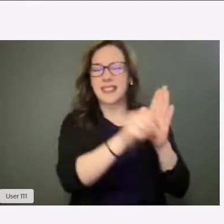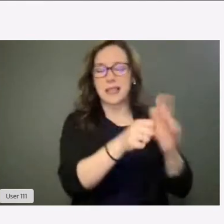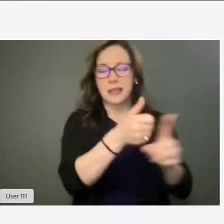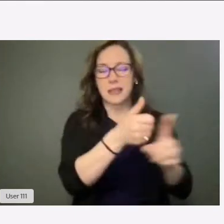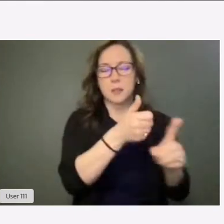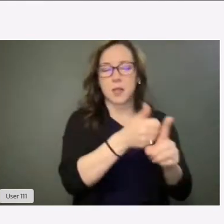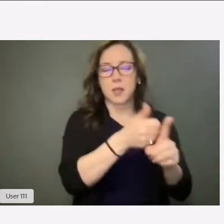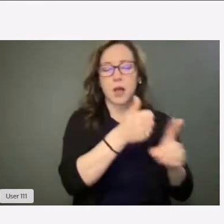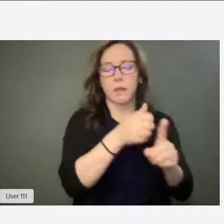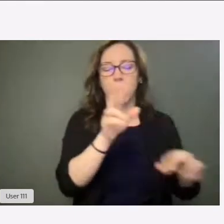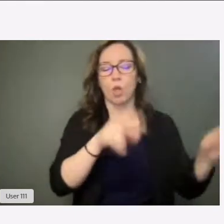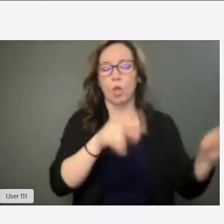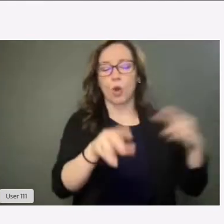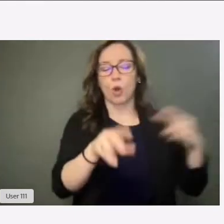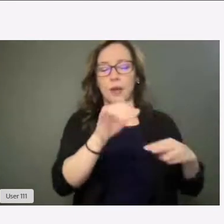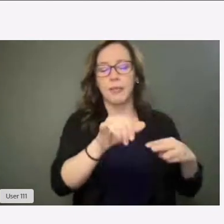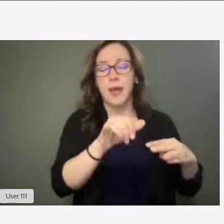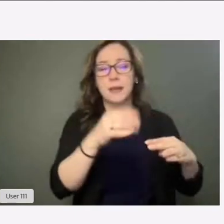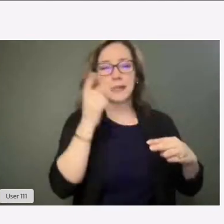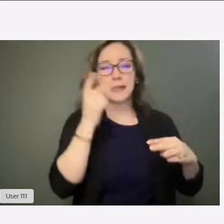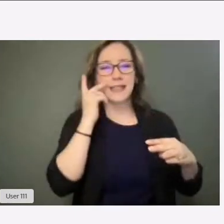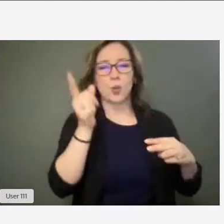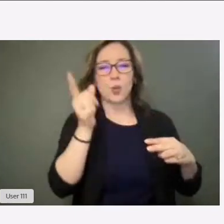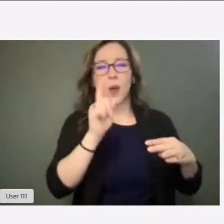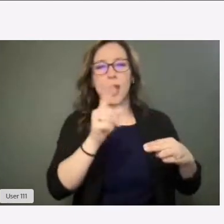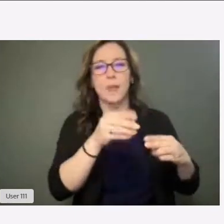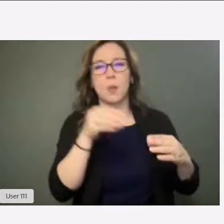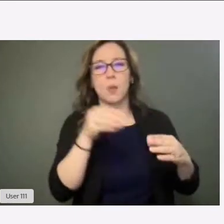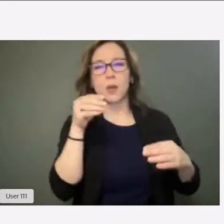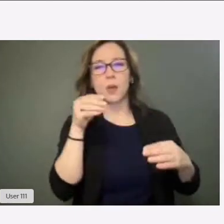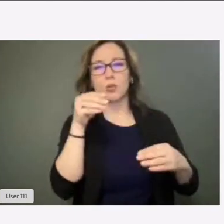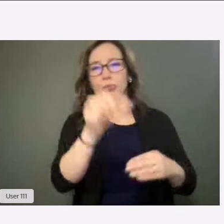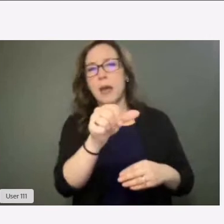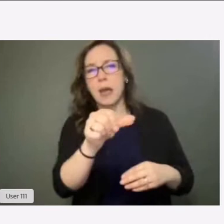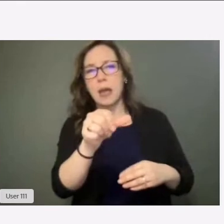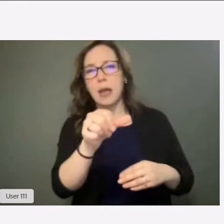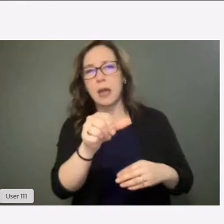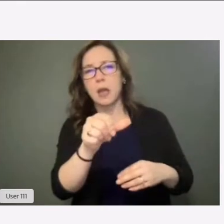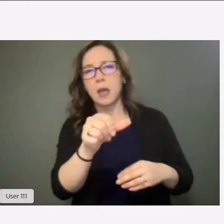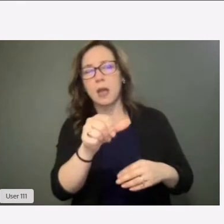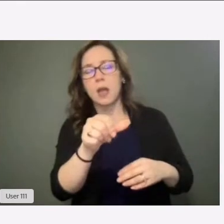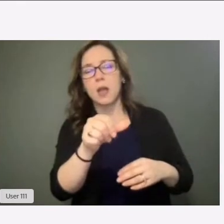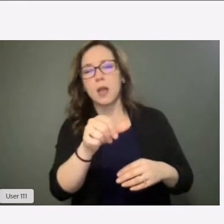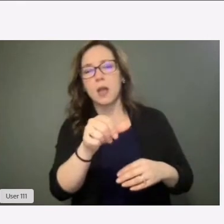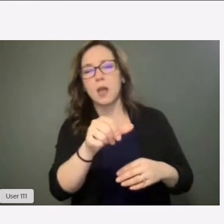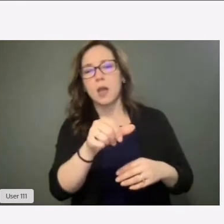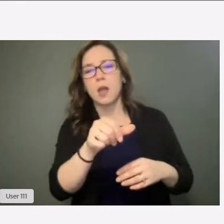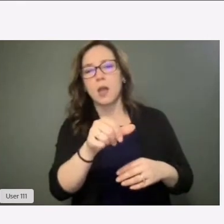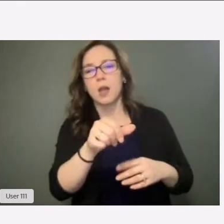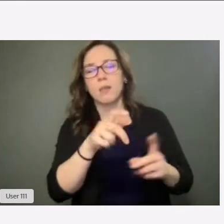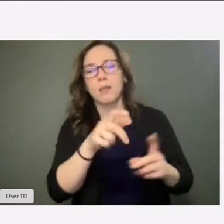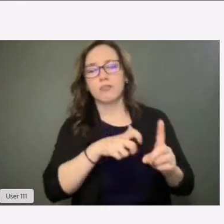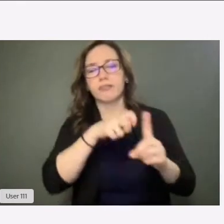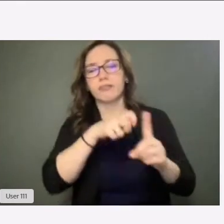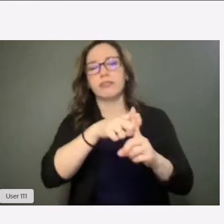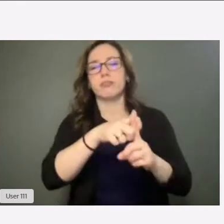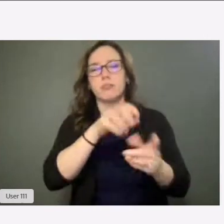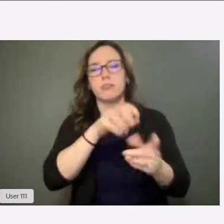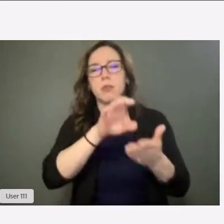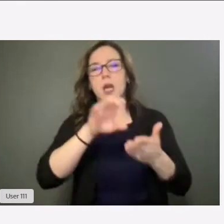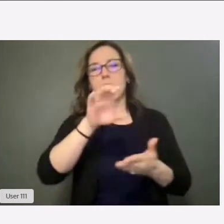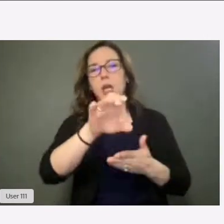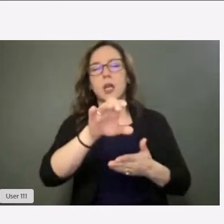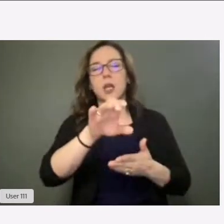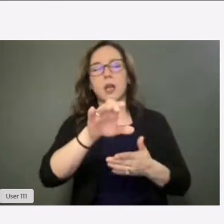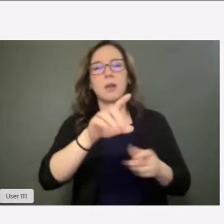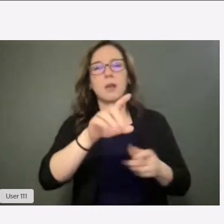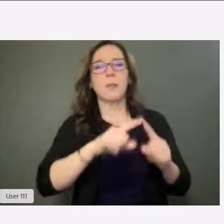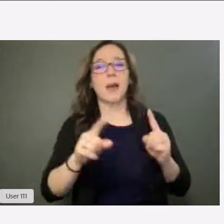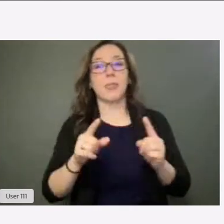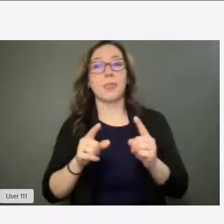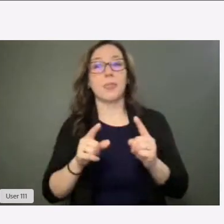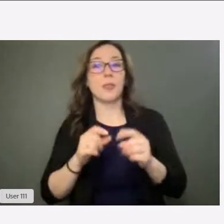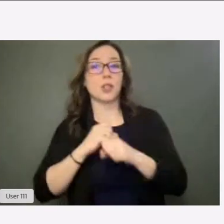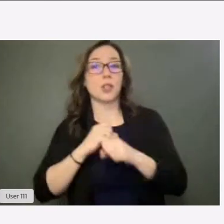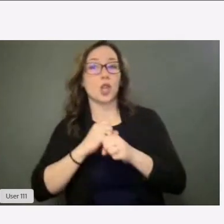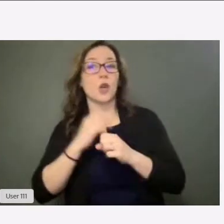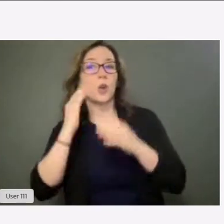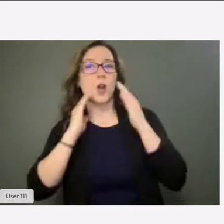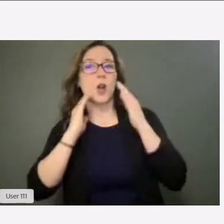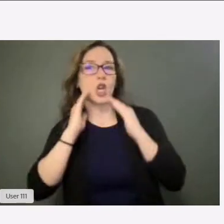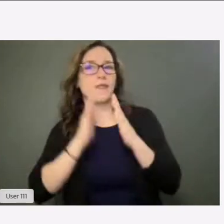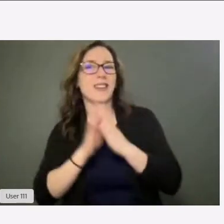they want to apply funding to, but for the State Homeland Security Program and Urban Area Security Initiative, that's